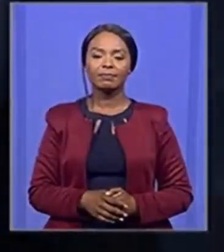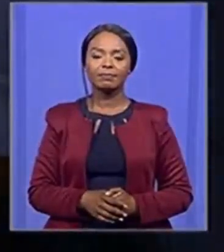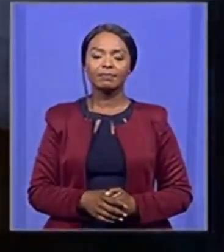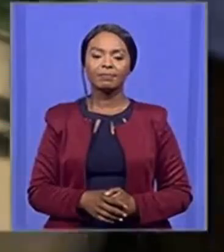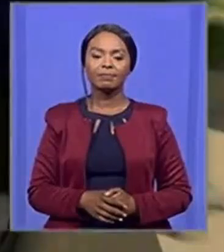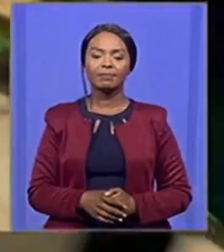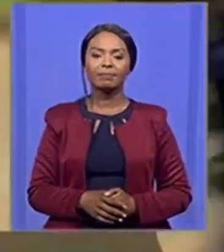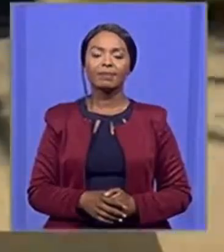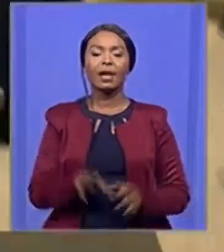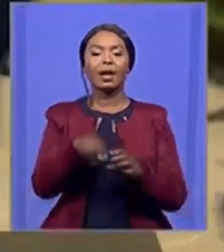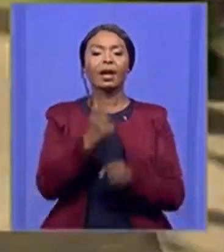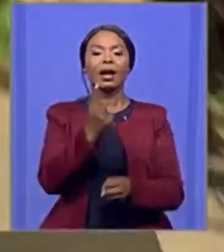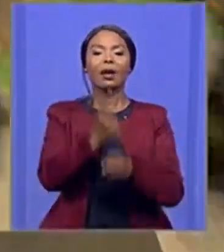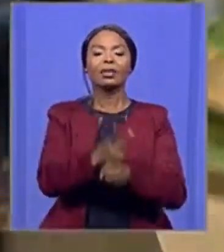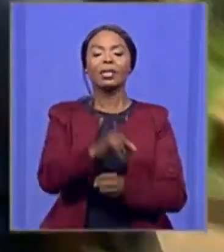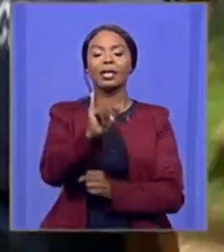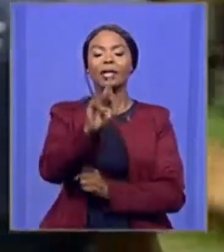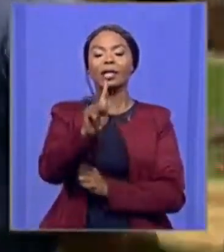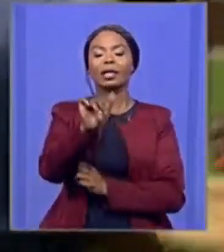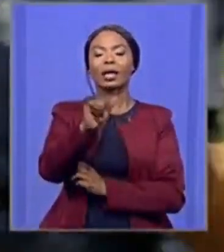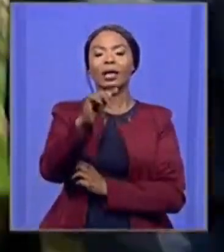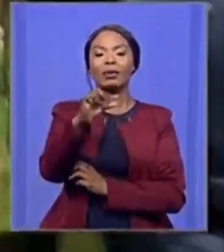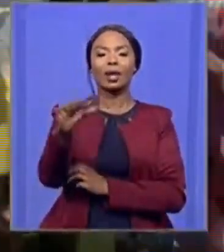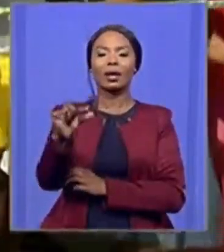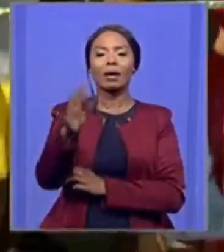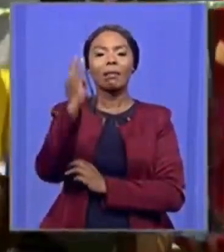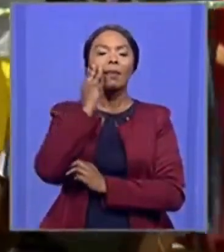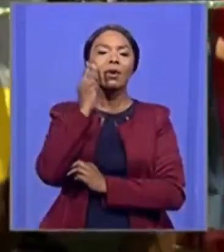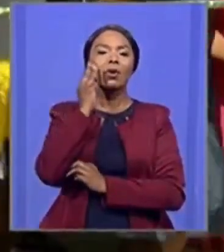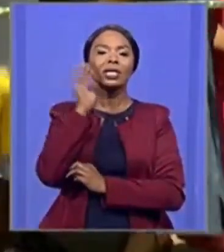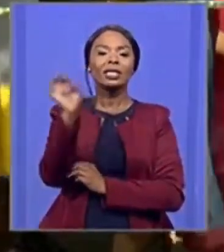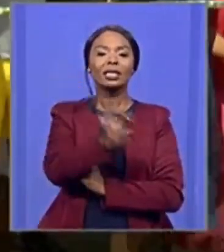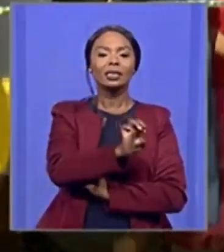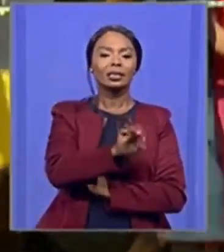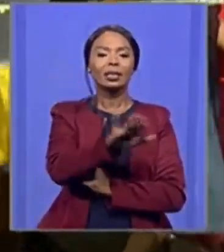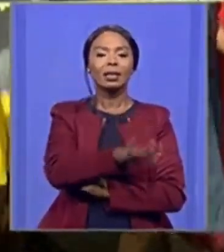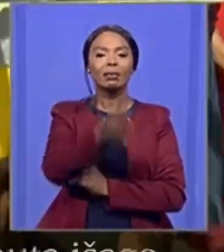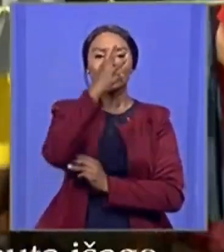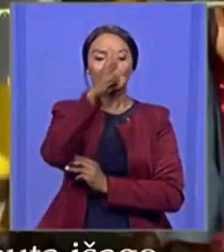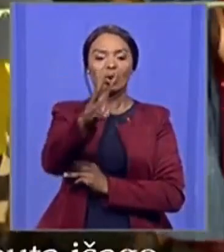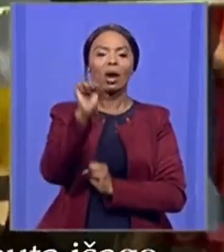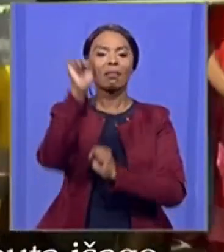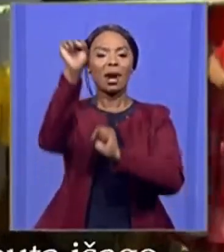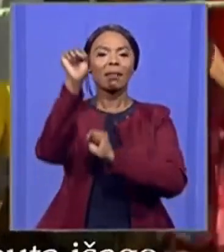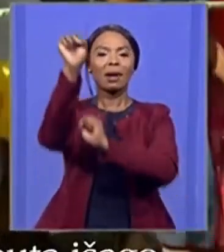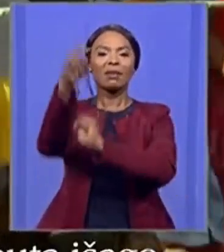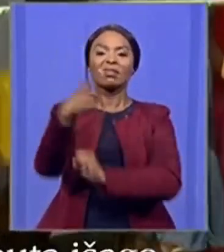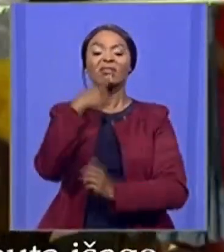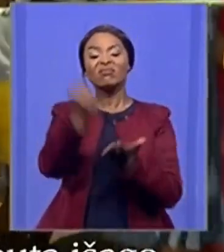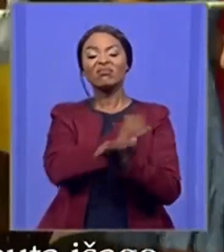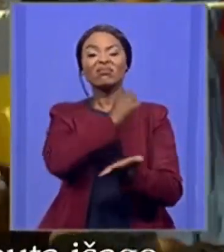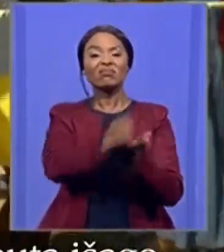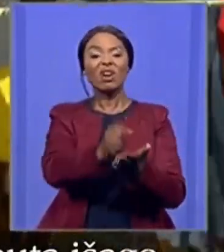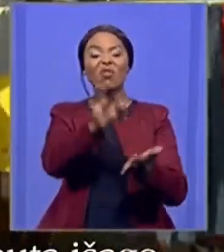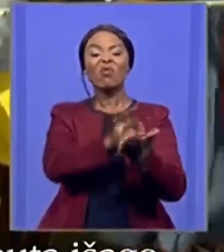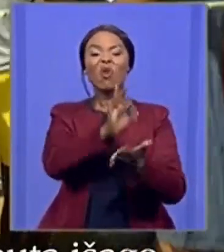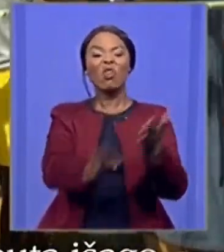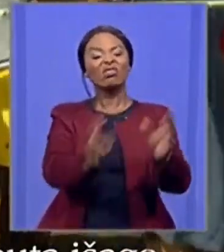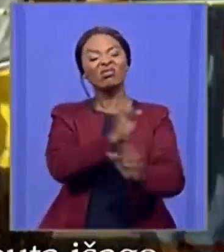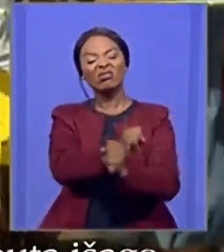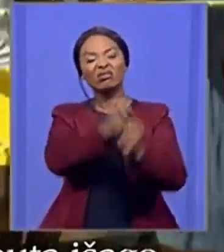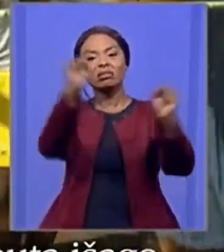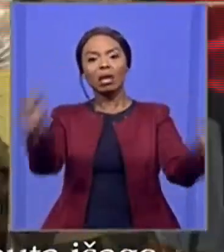Ka Gauteng badudi ba ikageng ka Mamelodi East Pretoria ba boletše ba sametše mare gore ba ka se ngwadišetše go kgetha ntle fela le ge